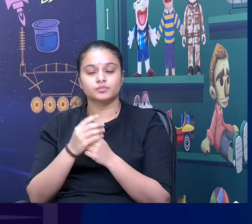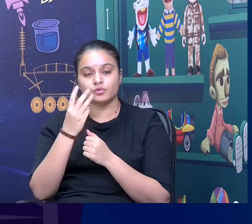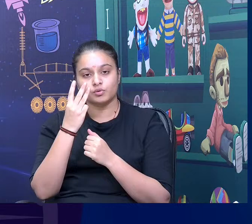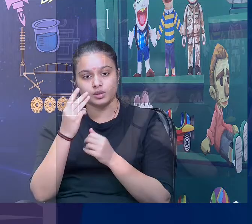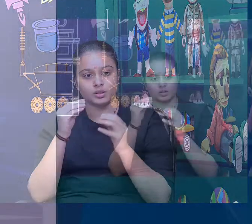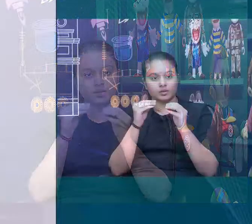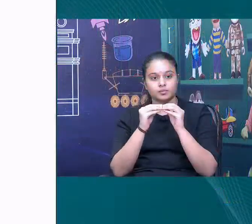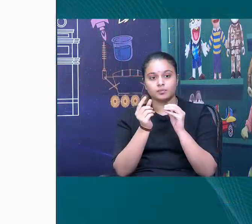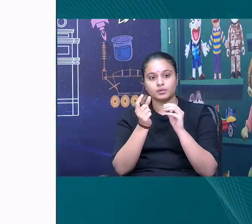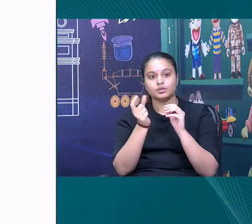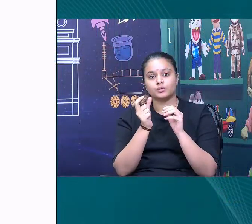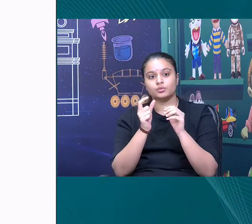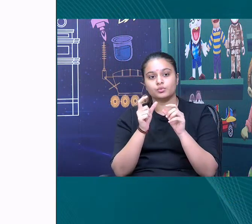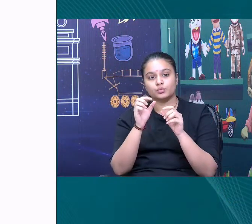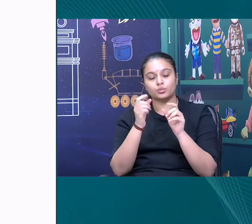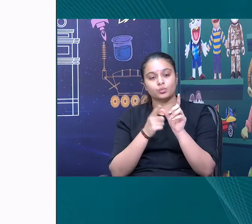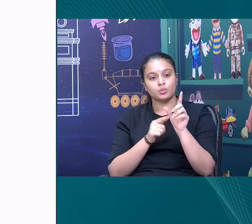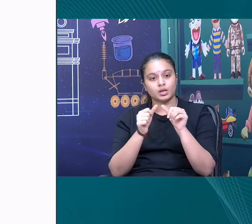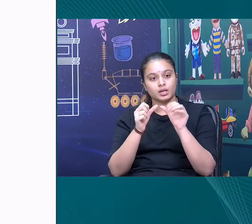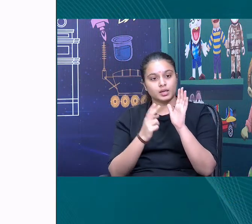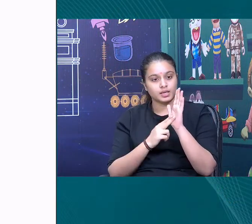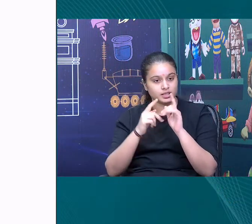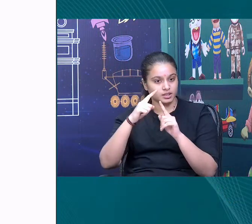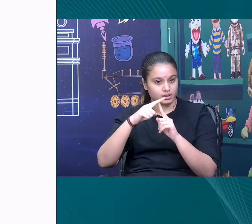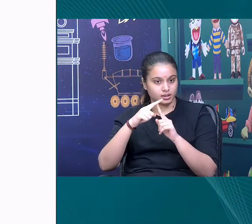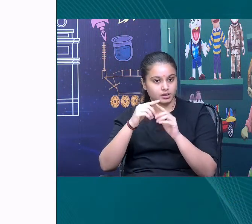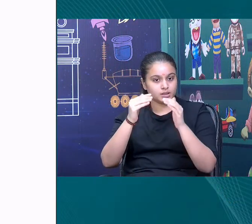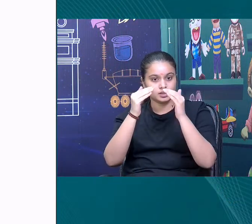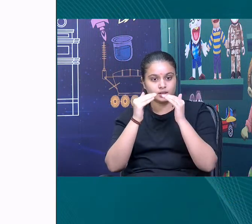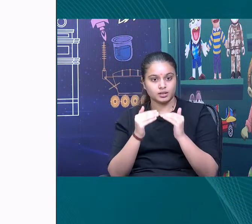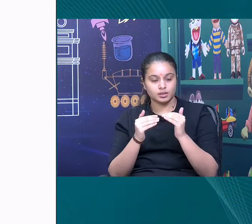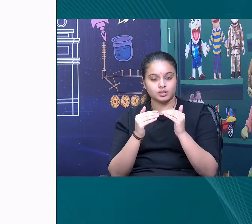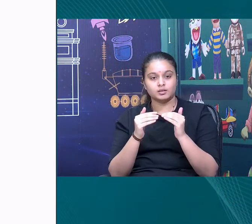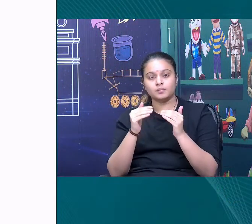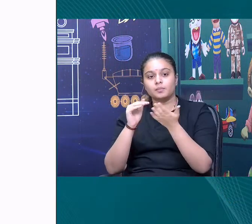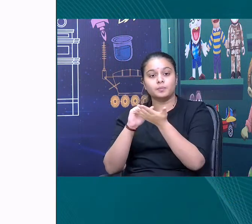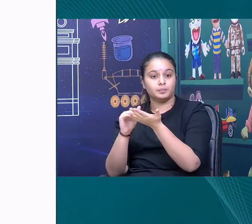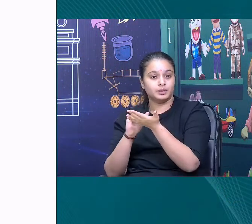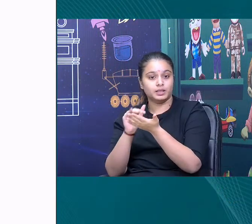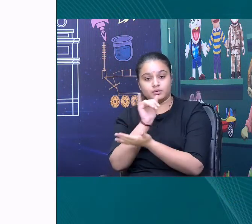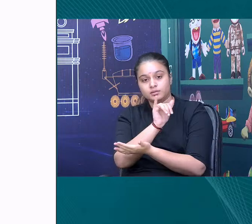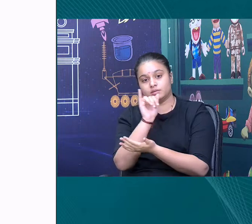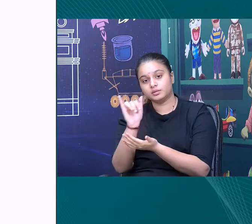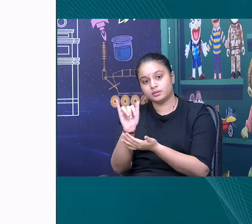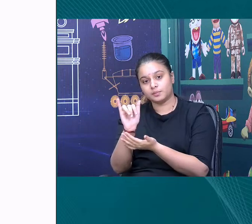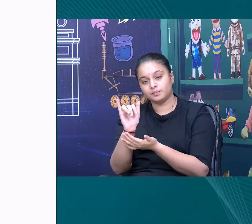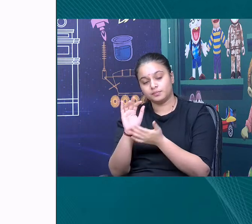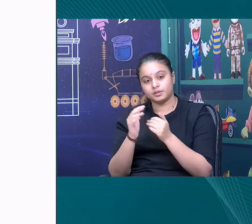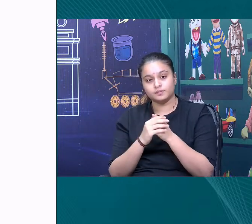three. One is buoyant. They are also written in Braille language.